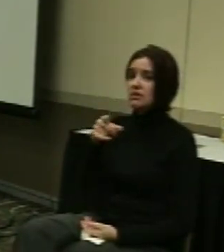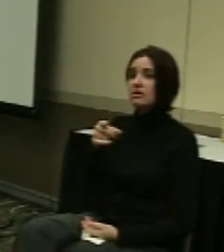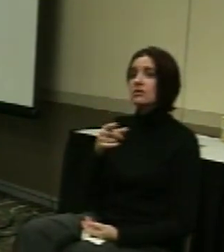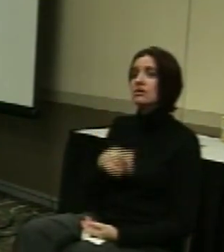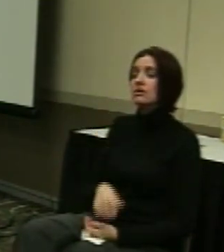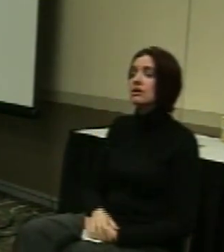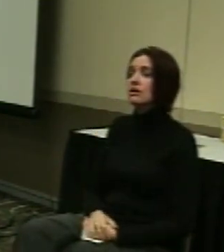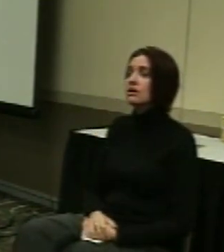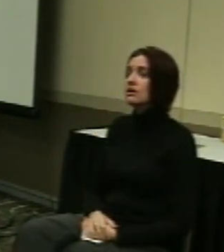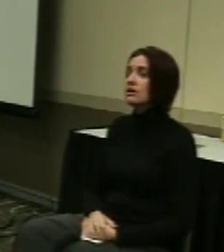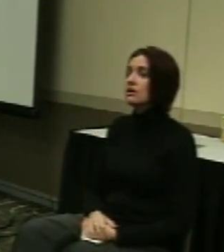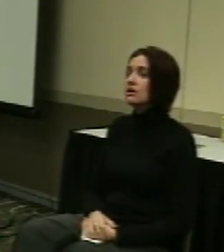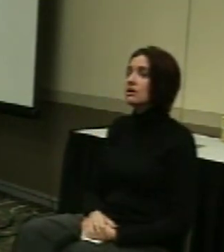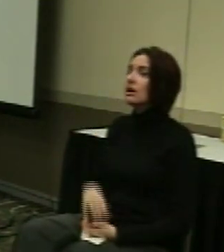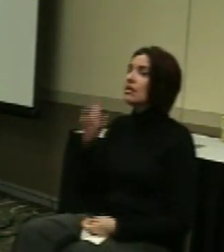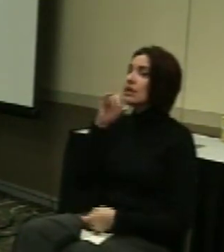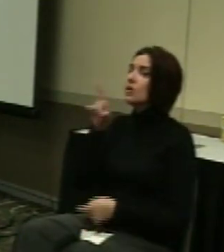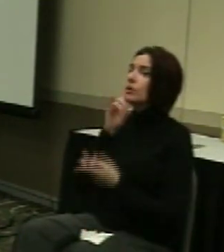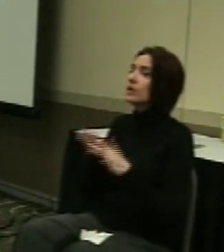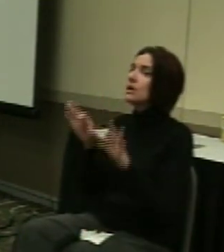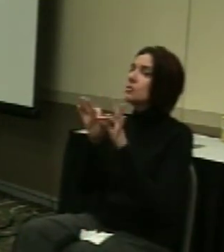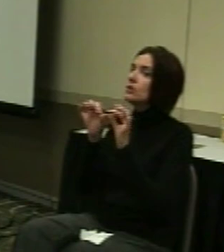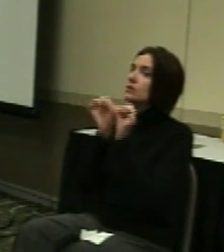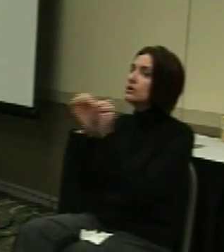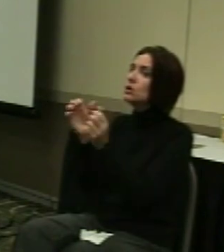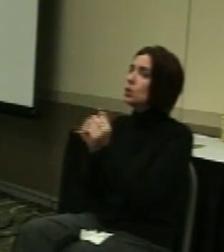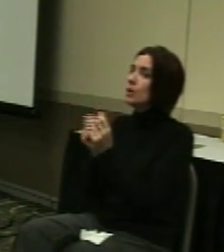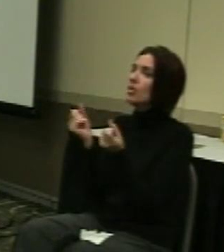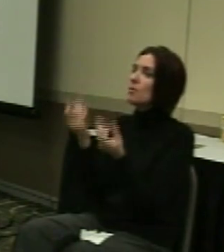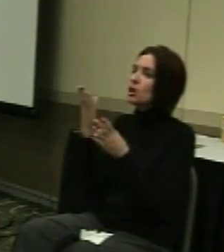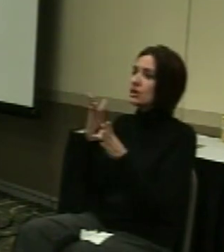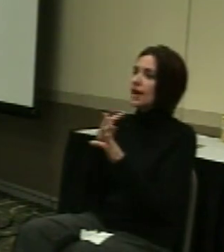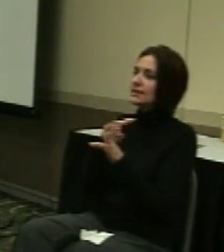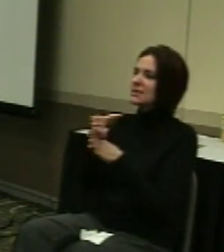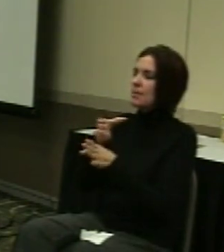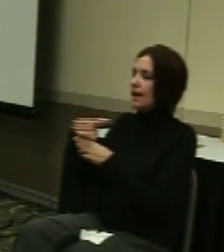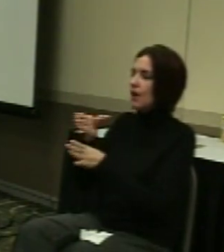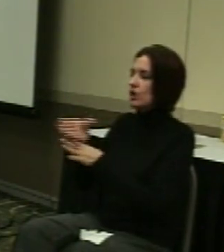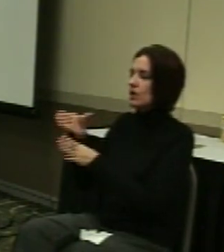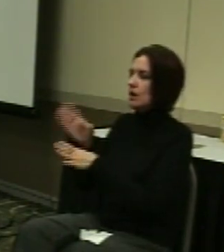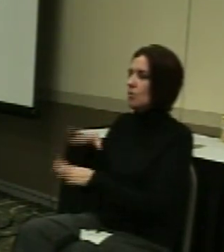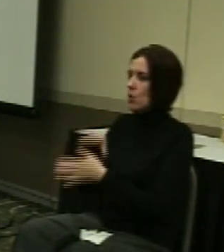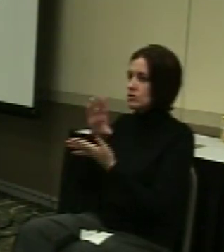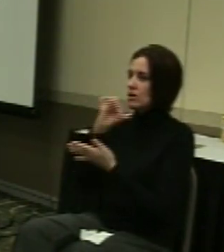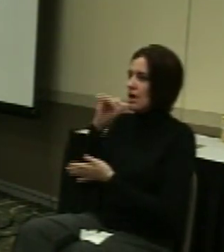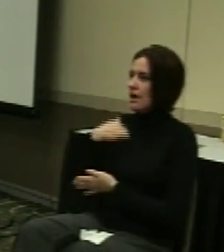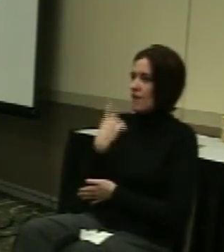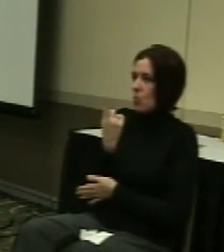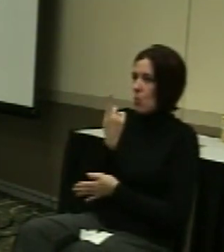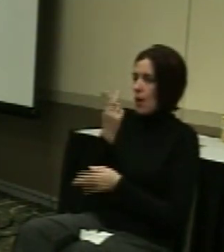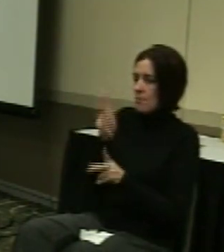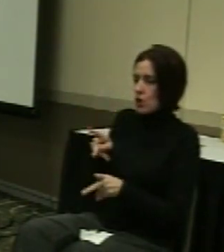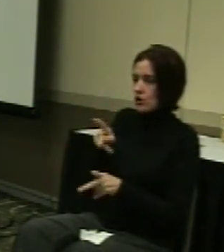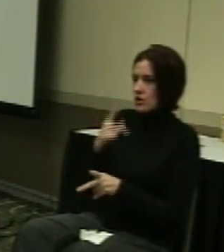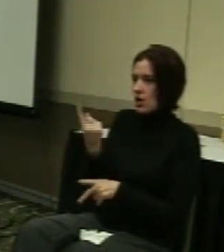key that you continue with the multidisciplinary approach and not have one person always having an